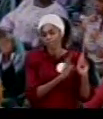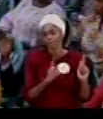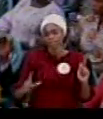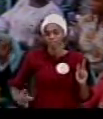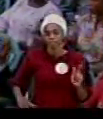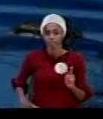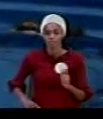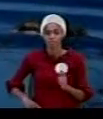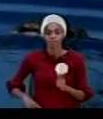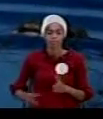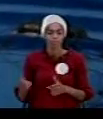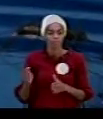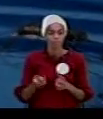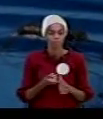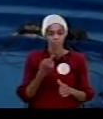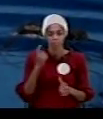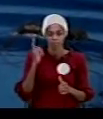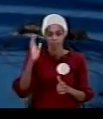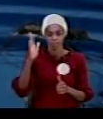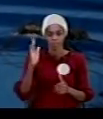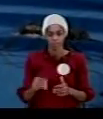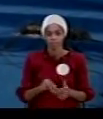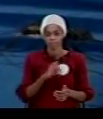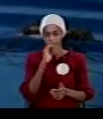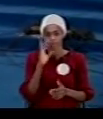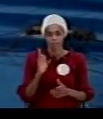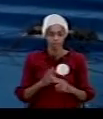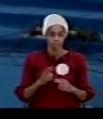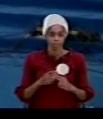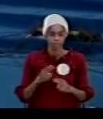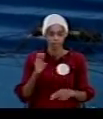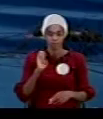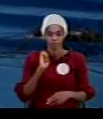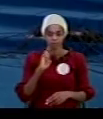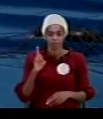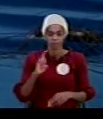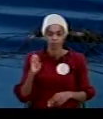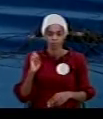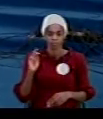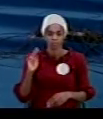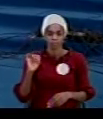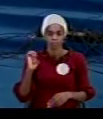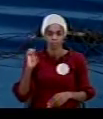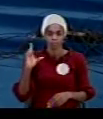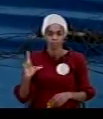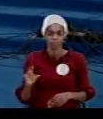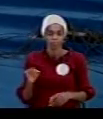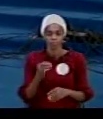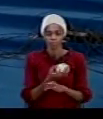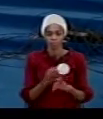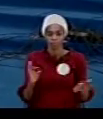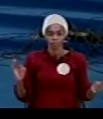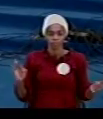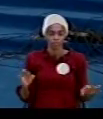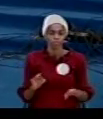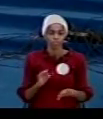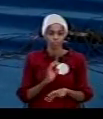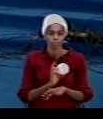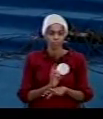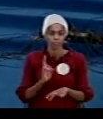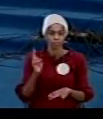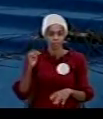The first testifier is Ezekiel Freedom. The Lord has done a great miracle in his